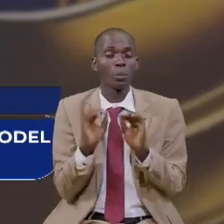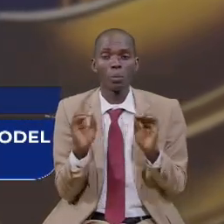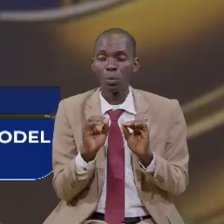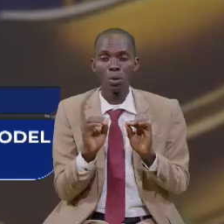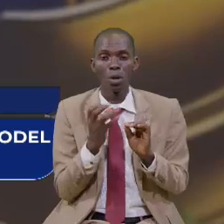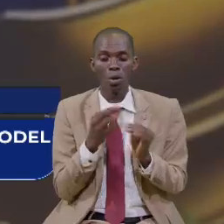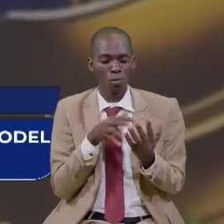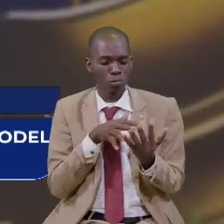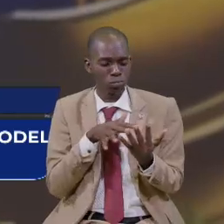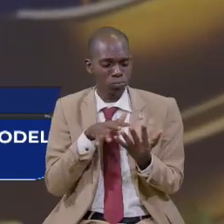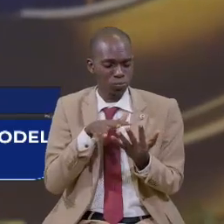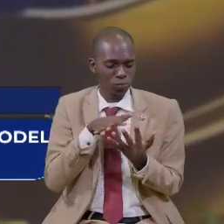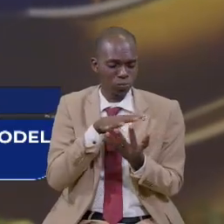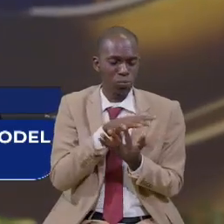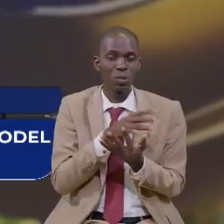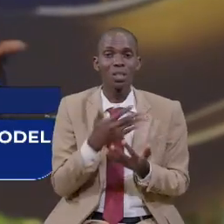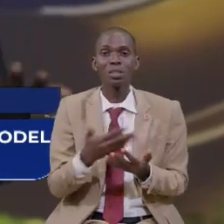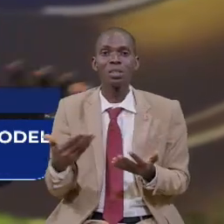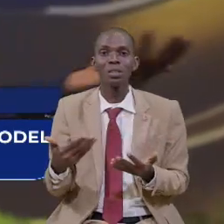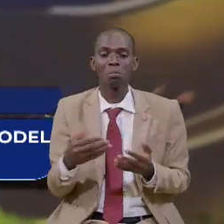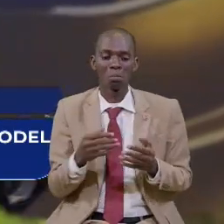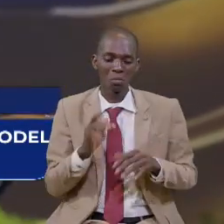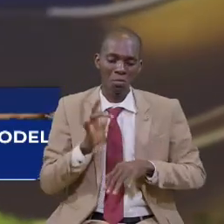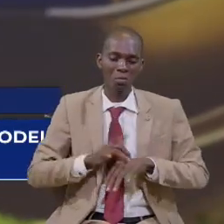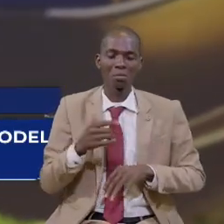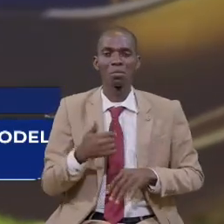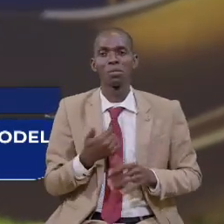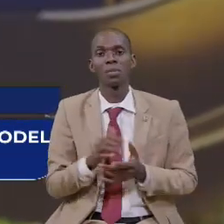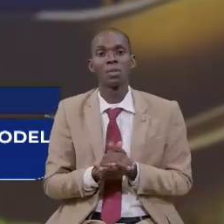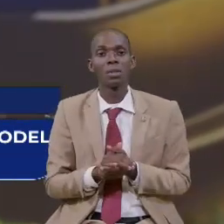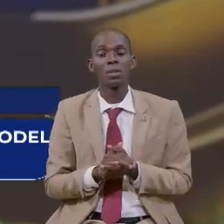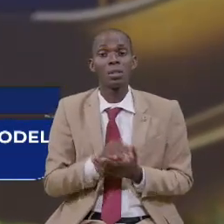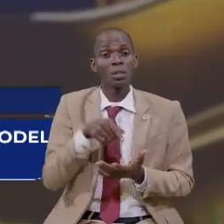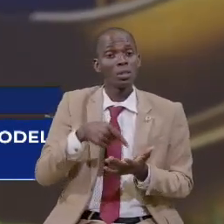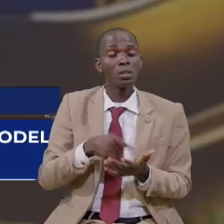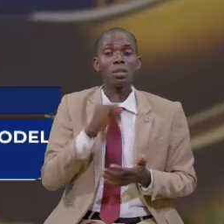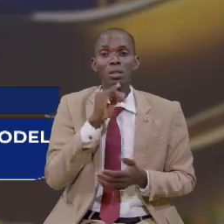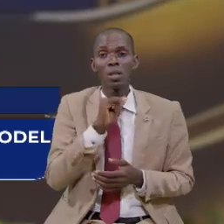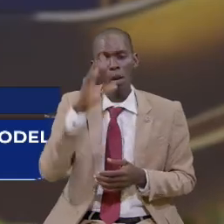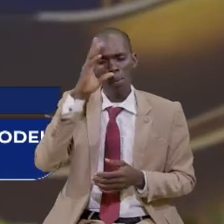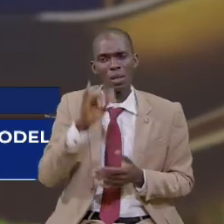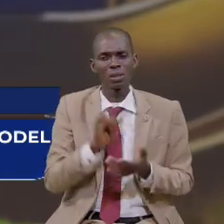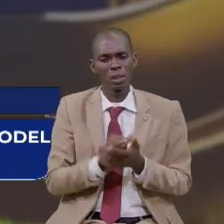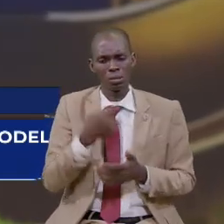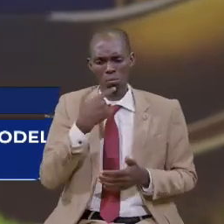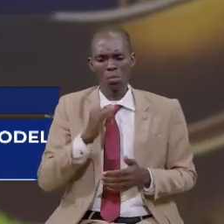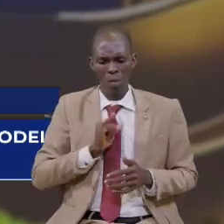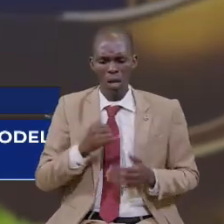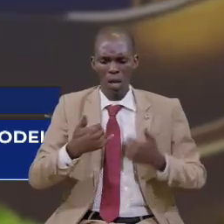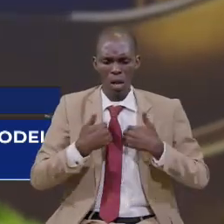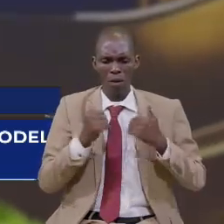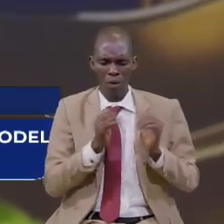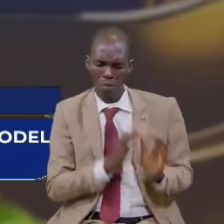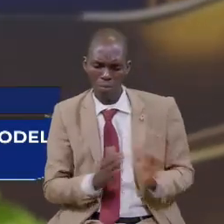things move me. It is the man that said, I have a plan, I have a goal, I have